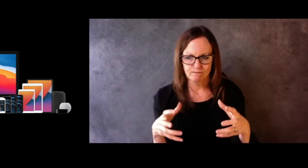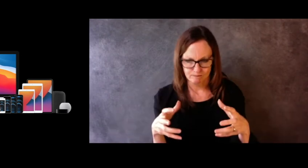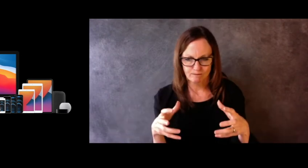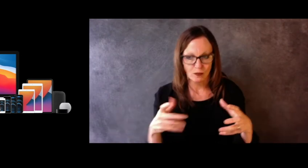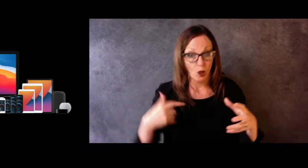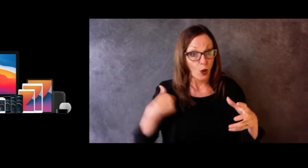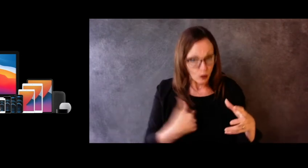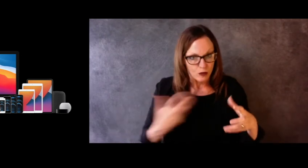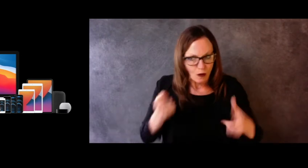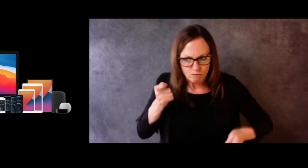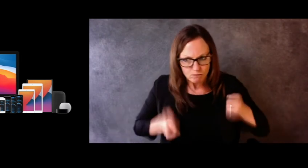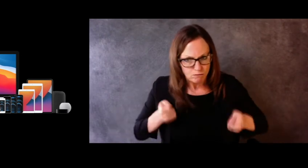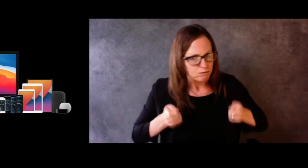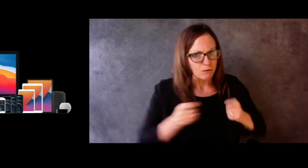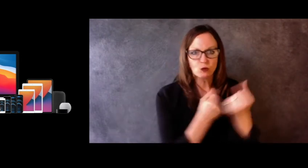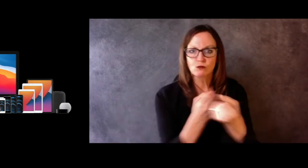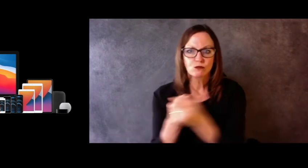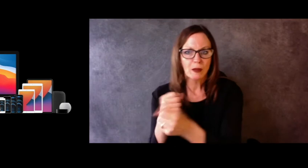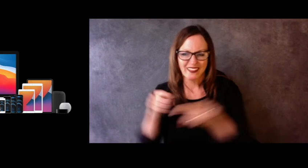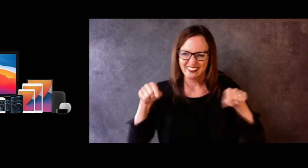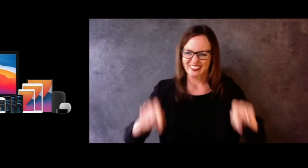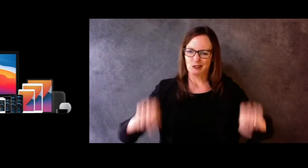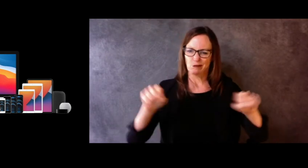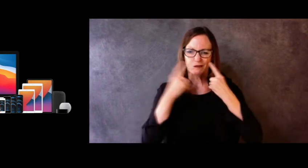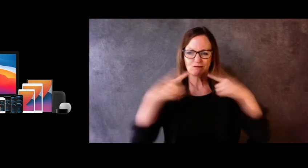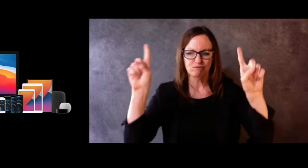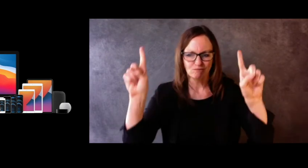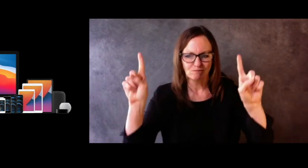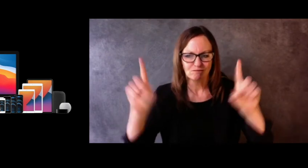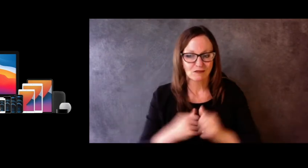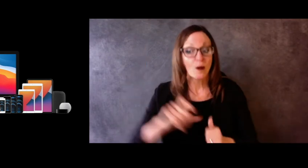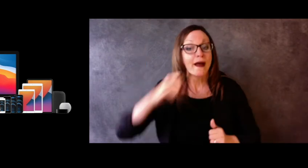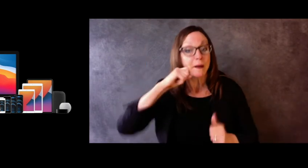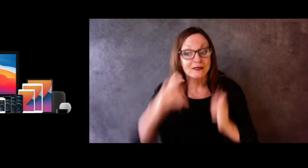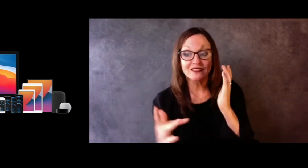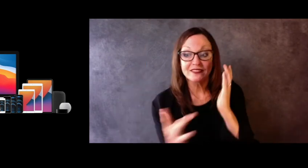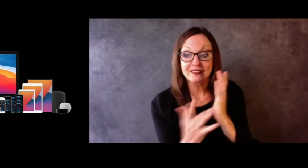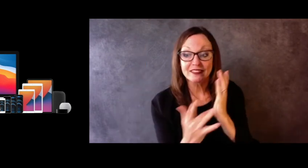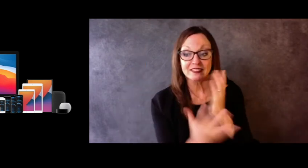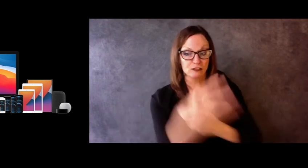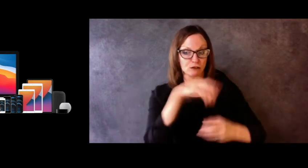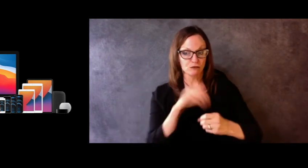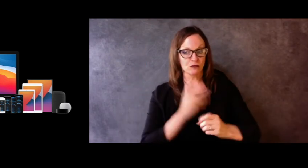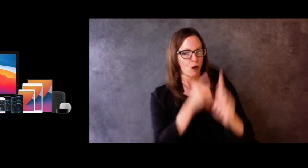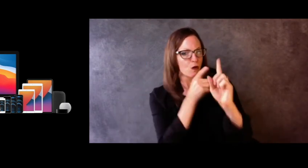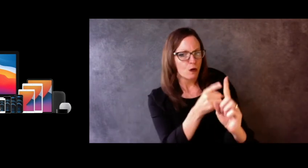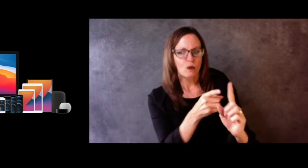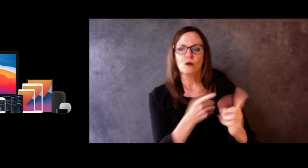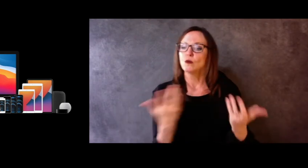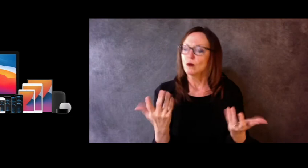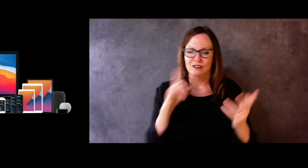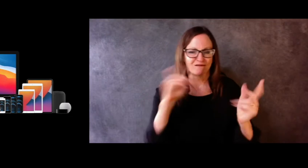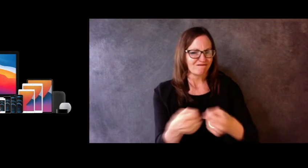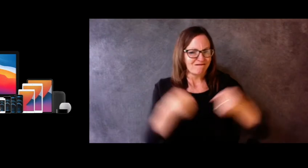you choose to use Apple technology, our goal is to make as many types of assistive technology available as possible, and to make them built